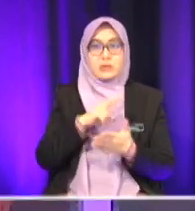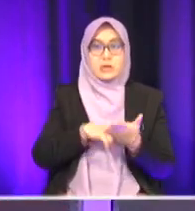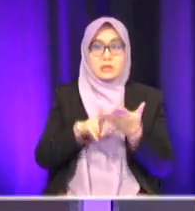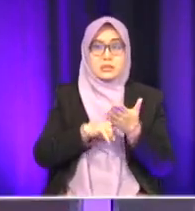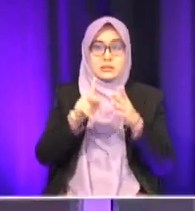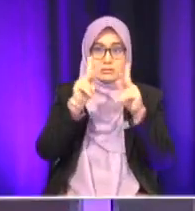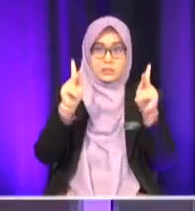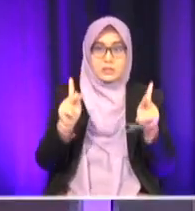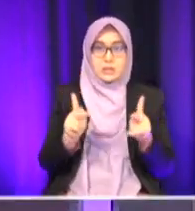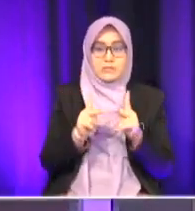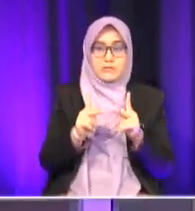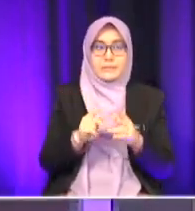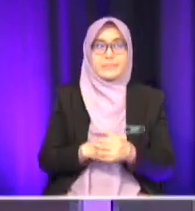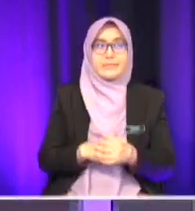about what?